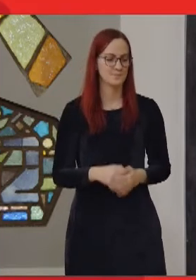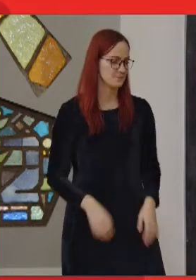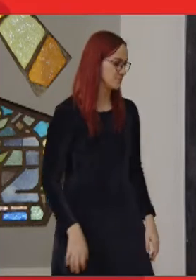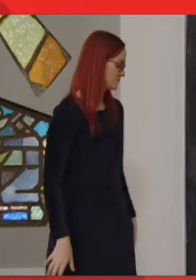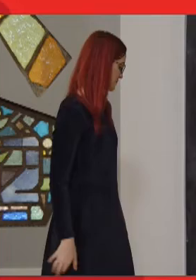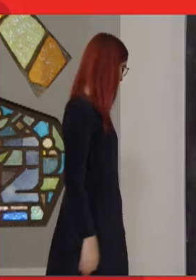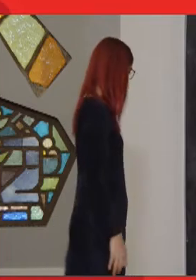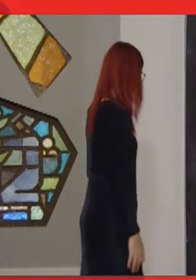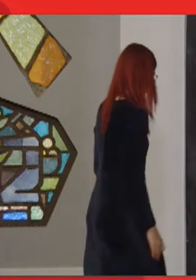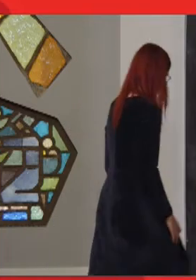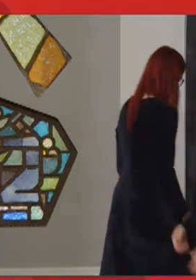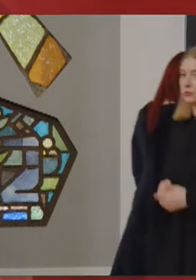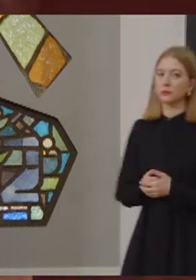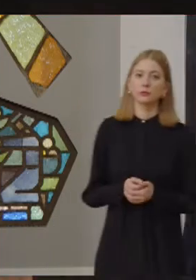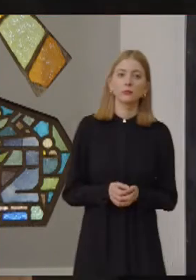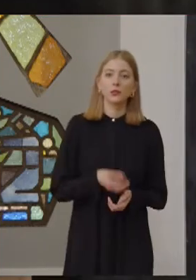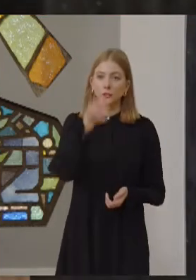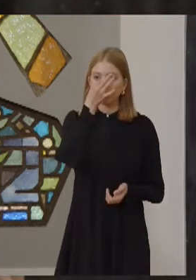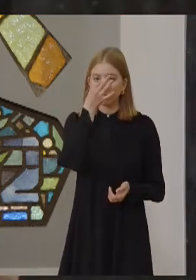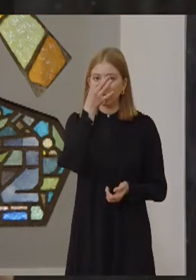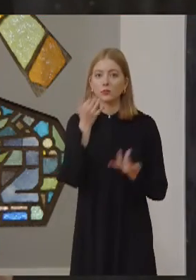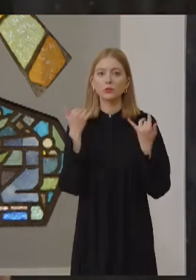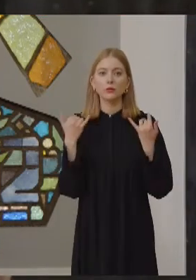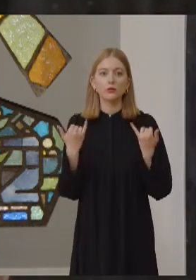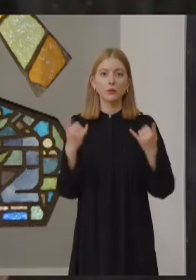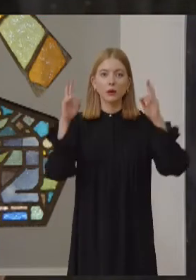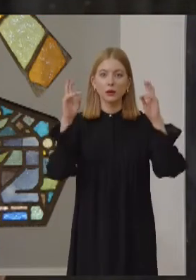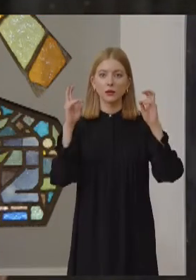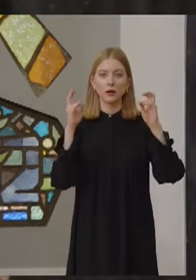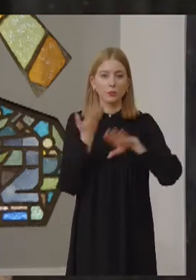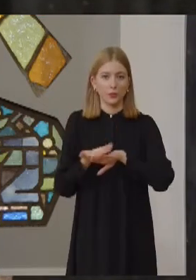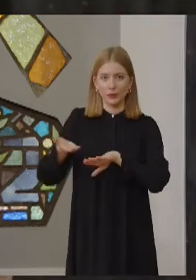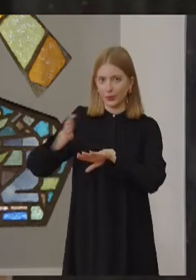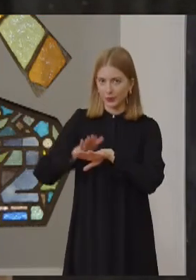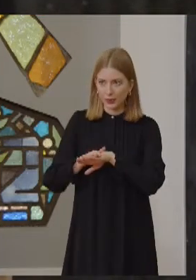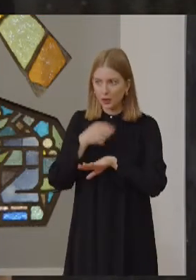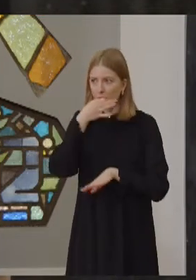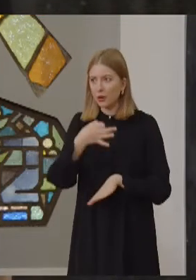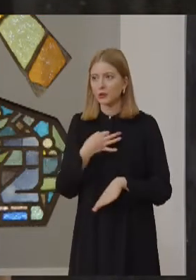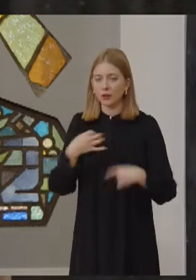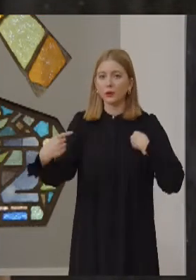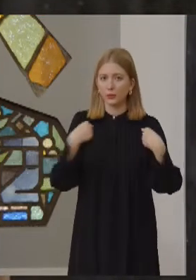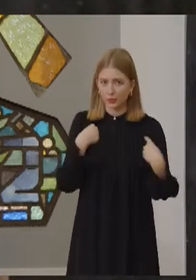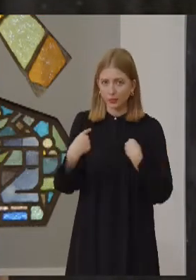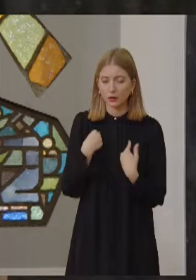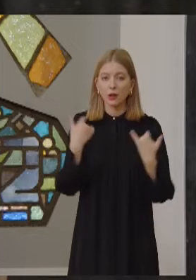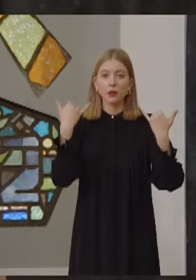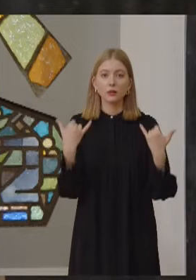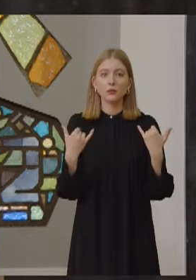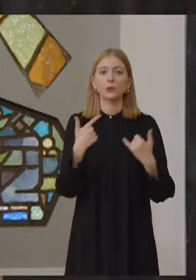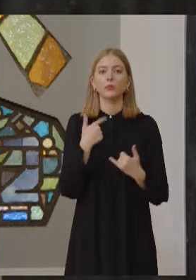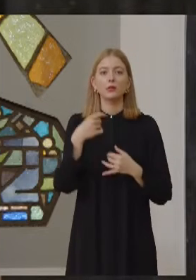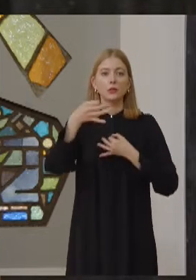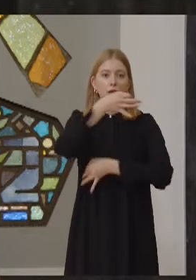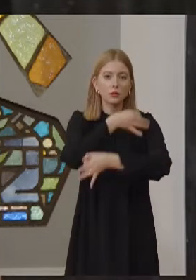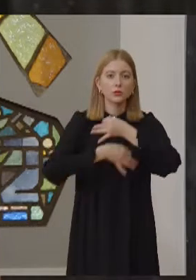before the 11th of March 1990. Iš tiesų, tikrai šiomis dienomis vyksta diskusija. These days we are having